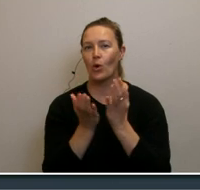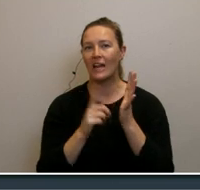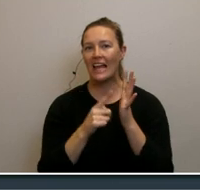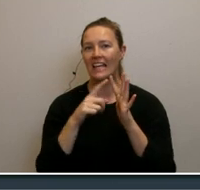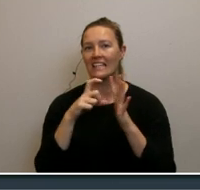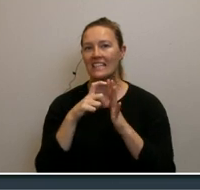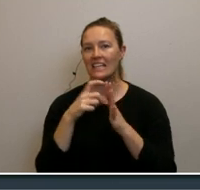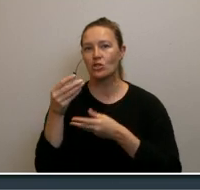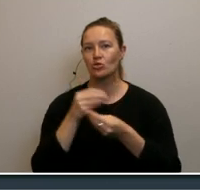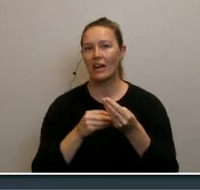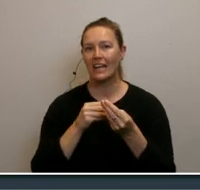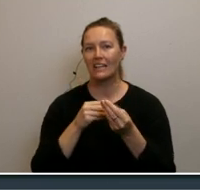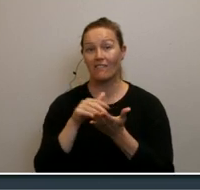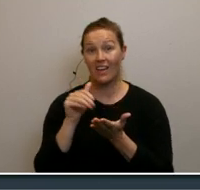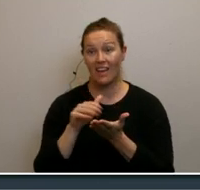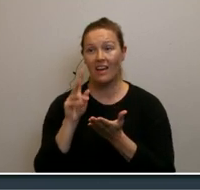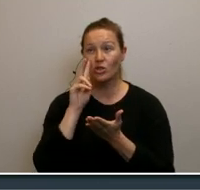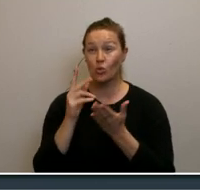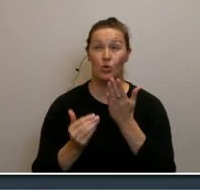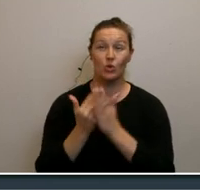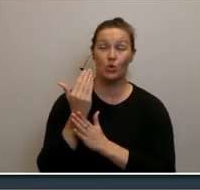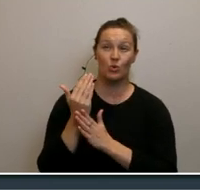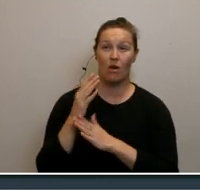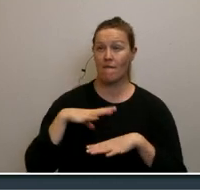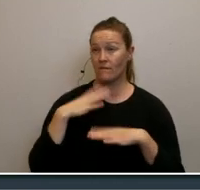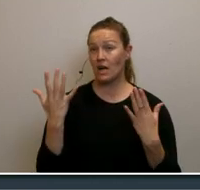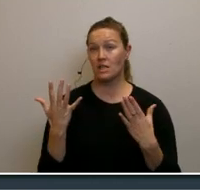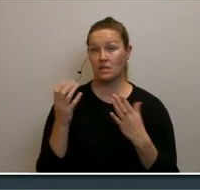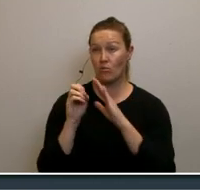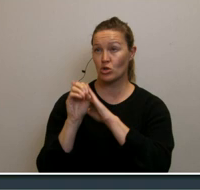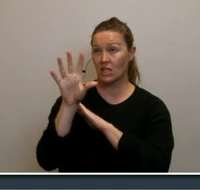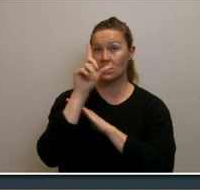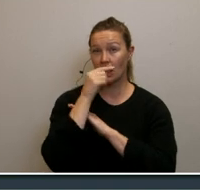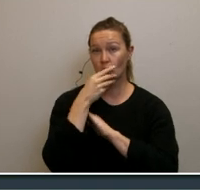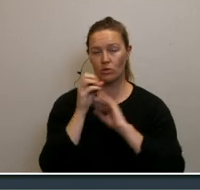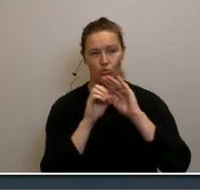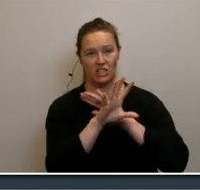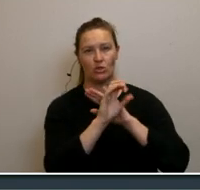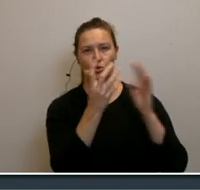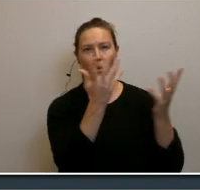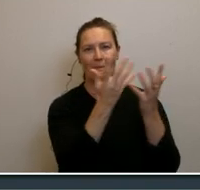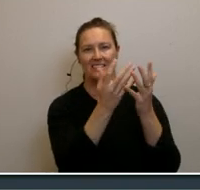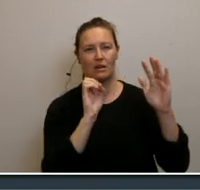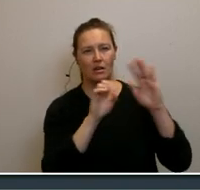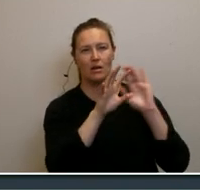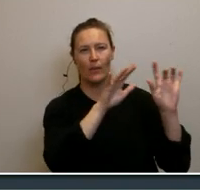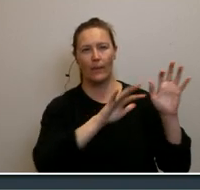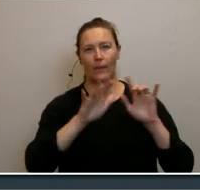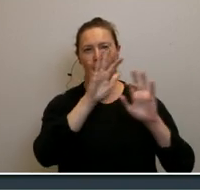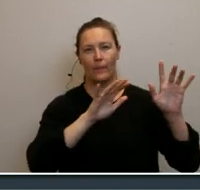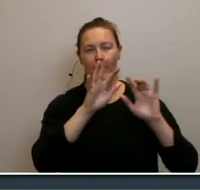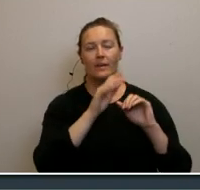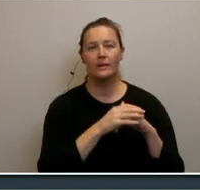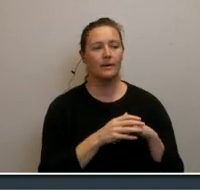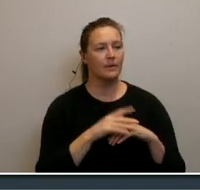looked at the new high tech projectors that can be used. and you'll see on our layout sketch plans the